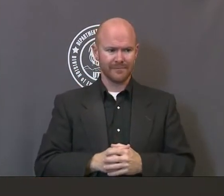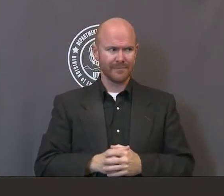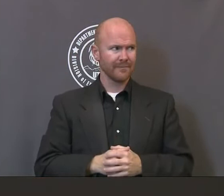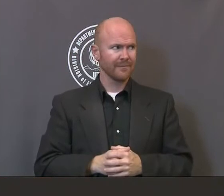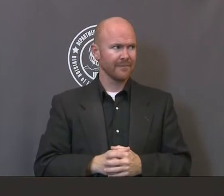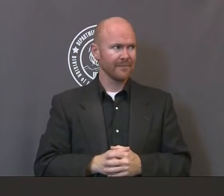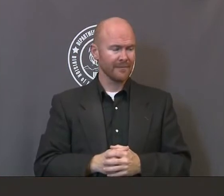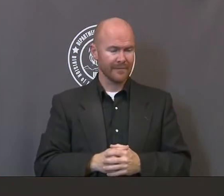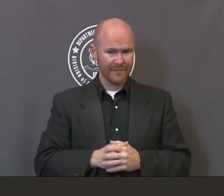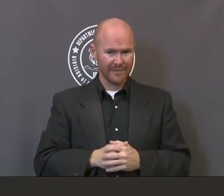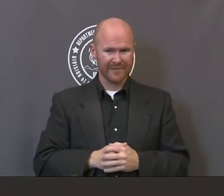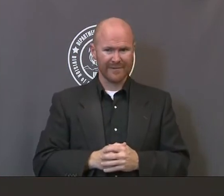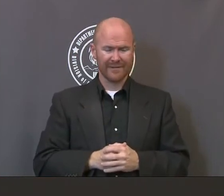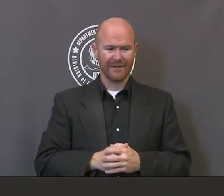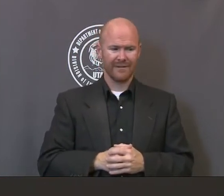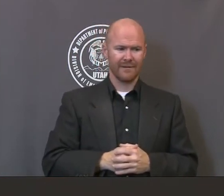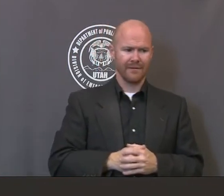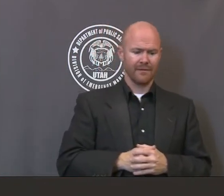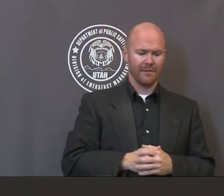Take two more questions.